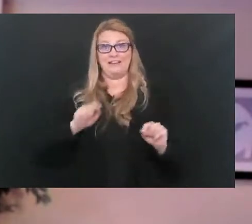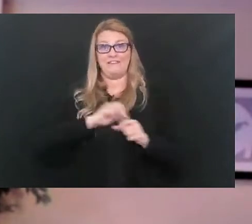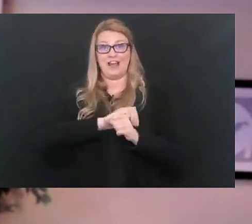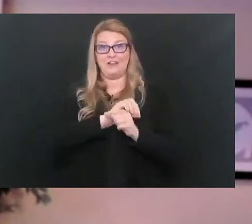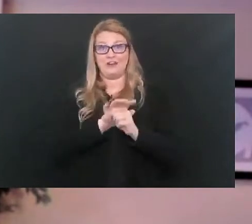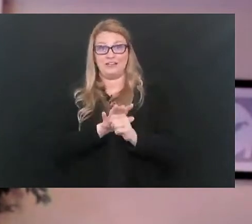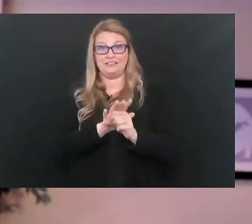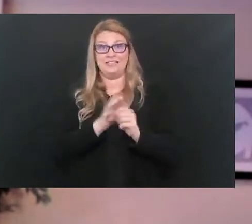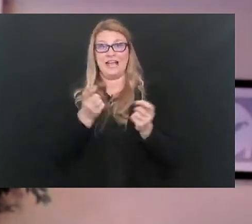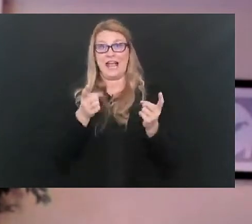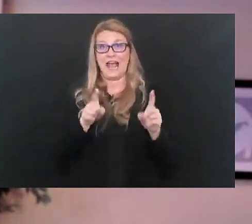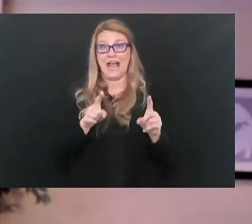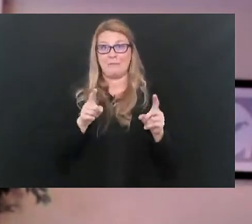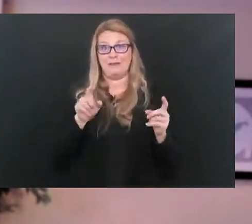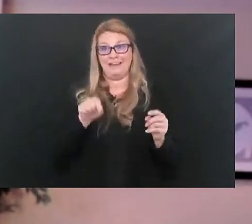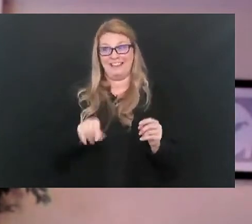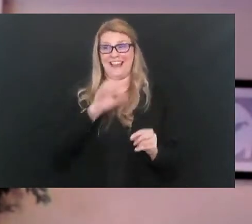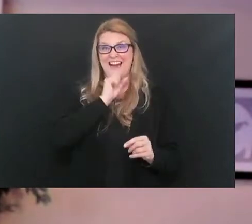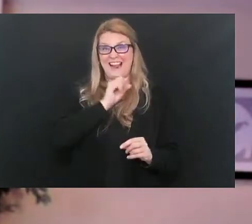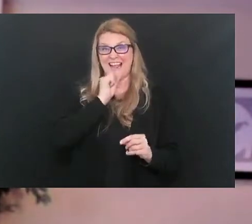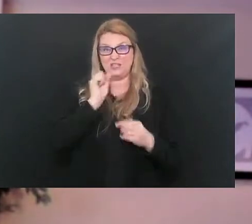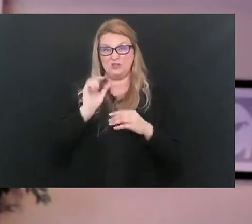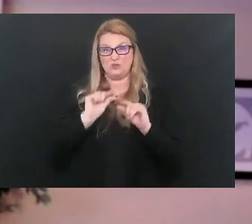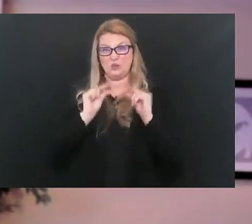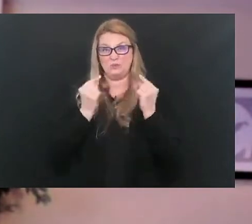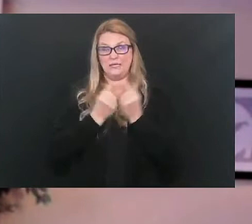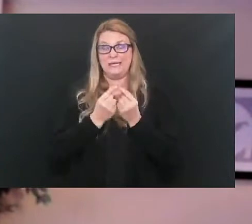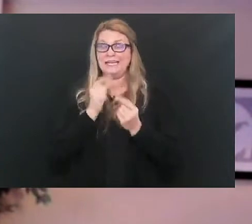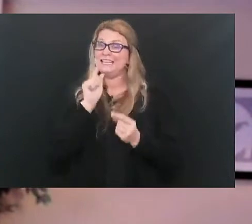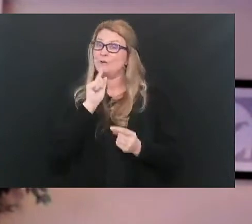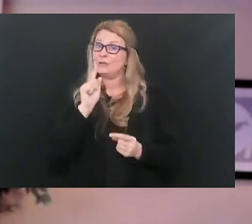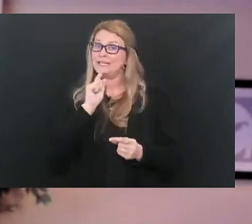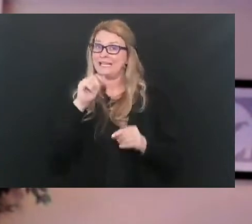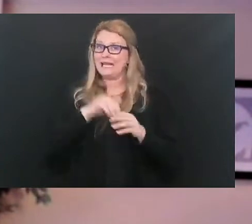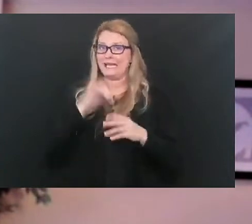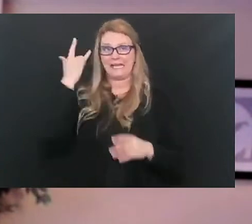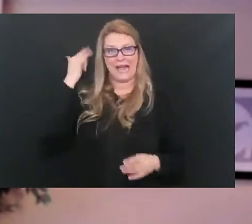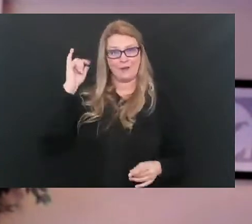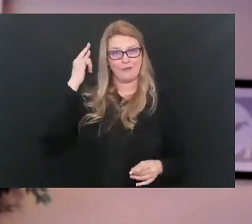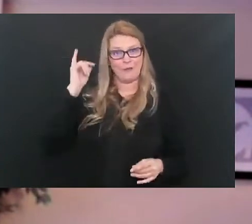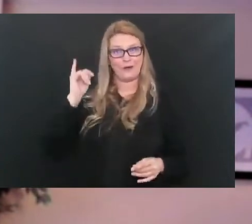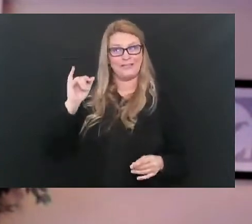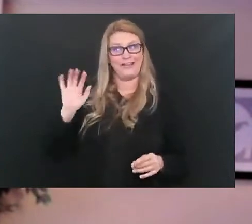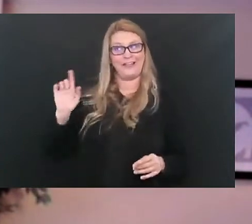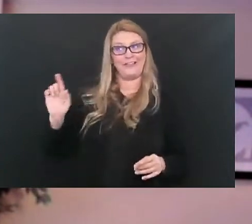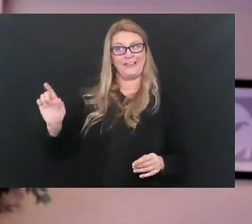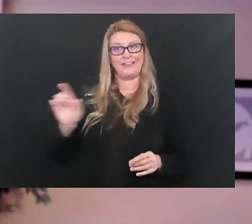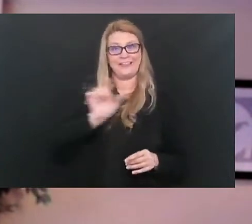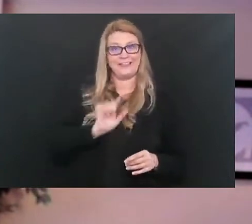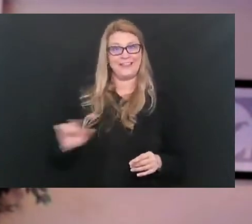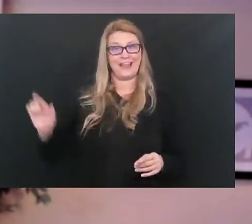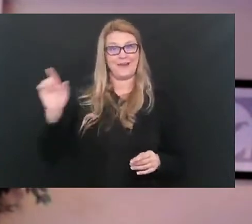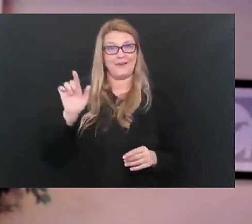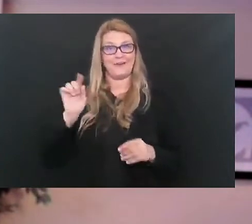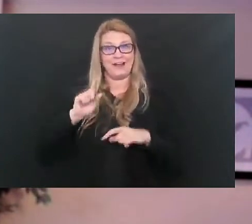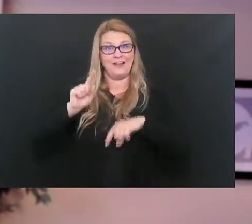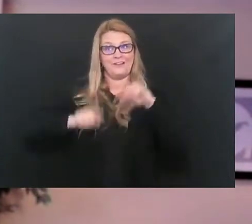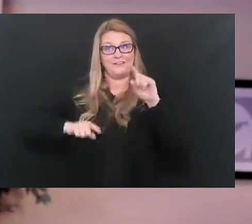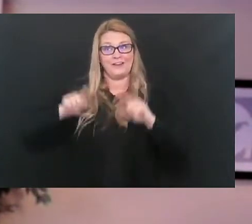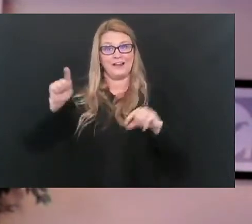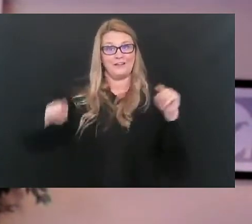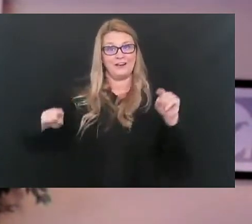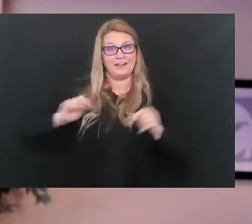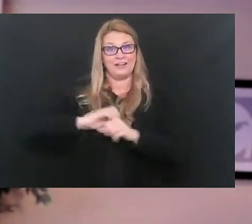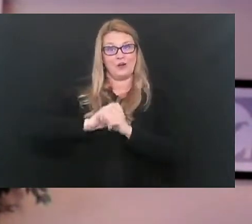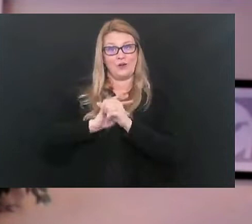population, particularly the California variants, which are the variants that can infect more easily and tend